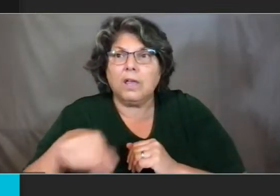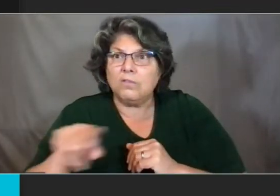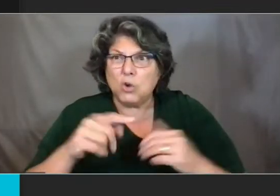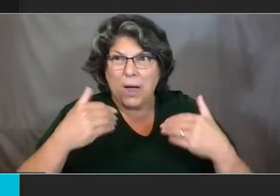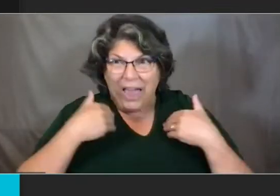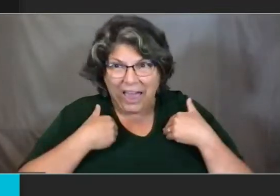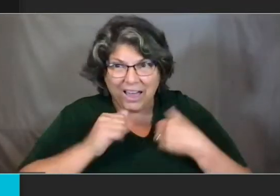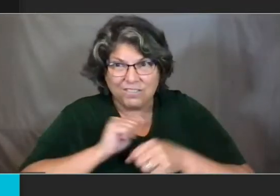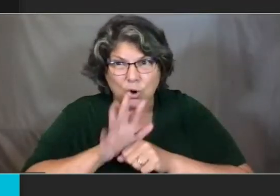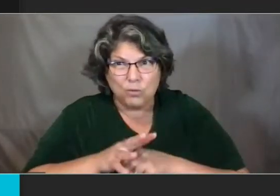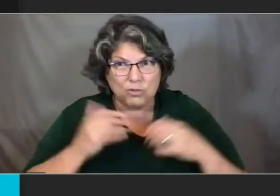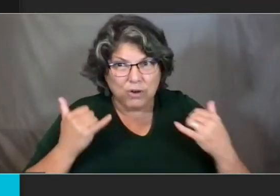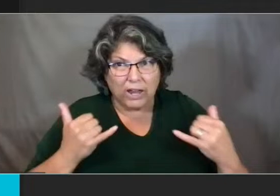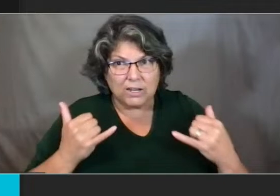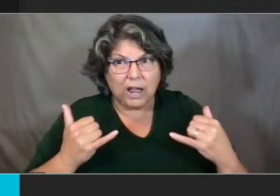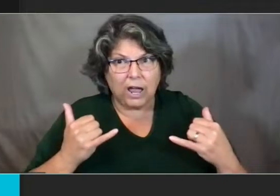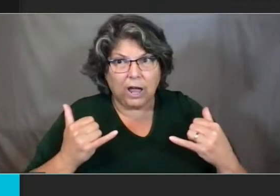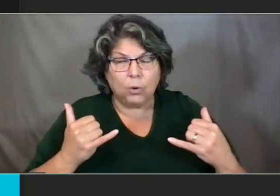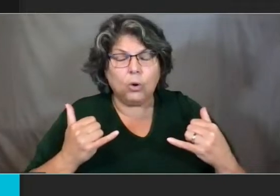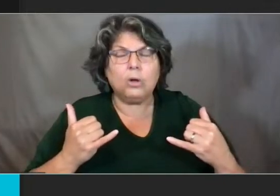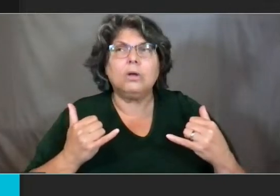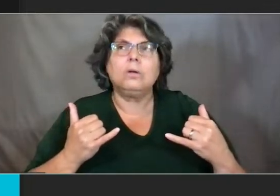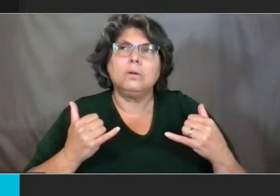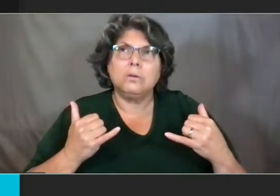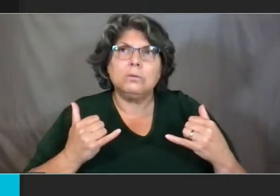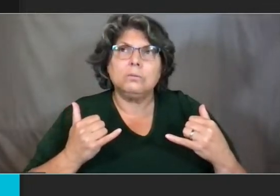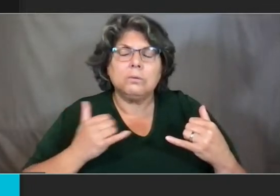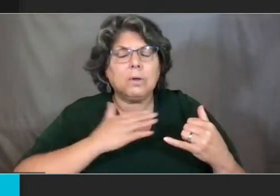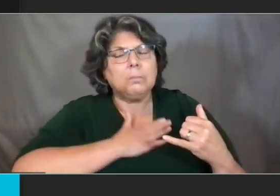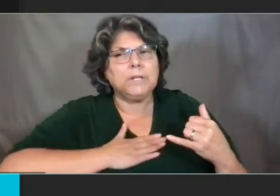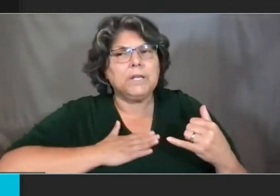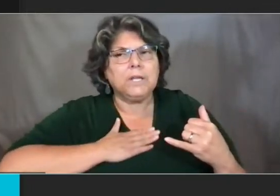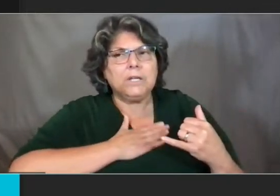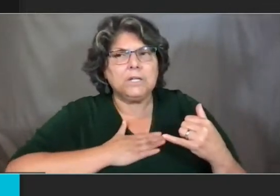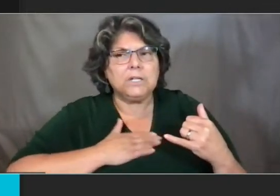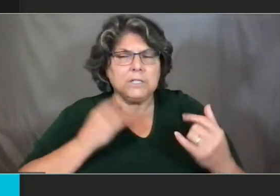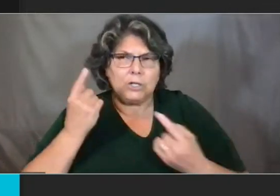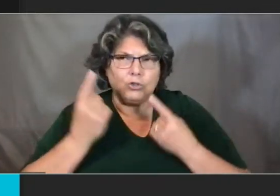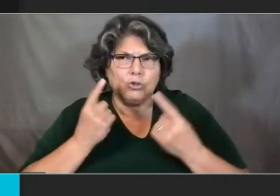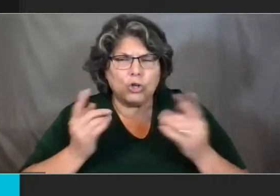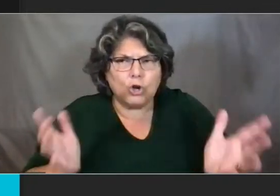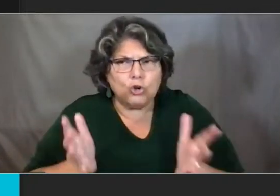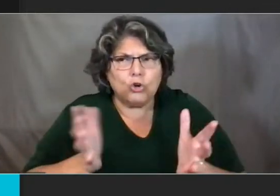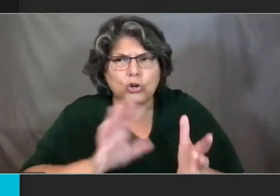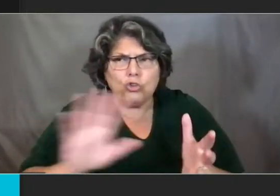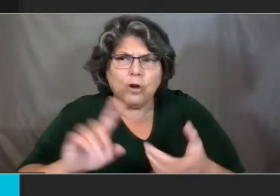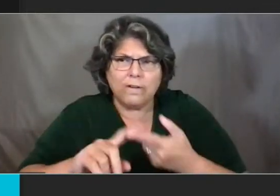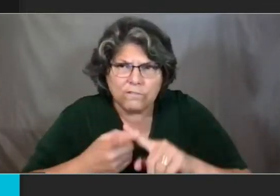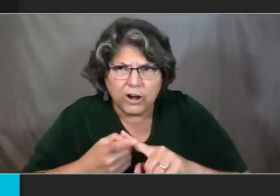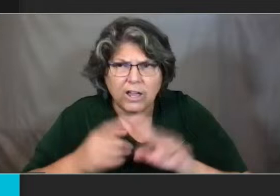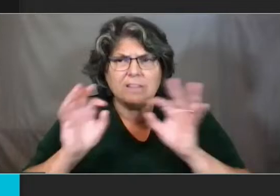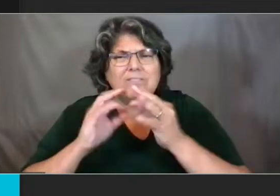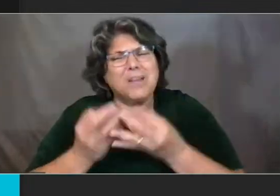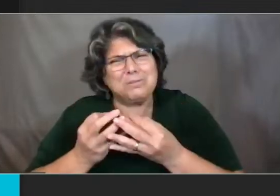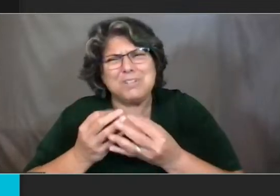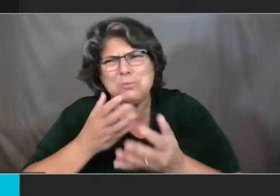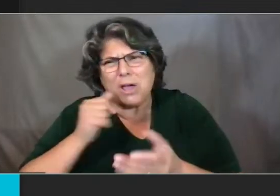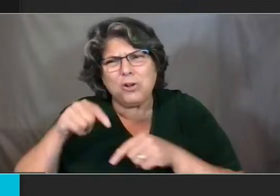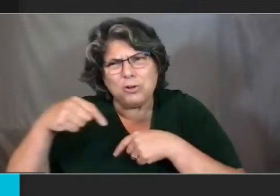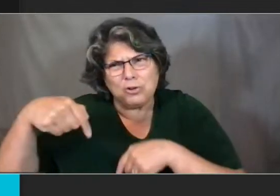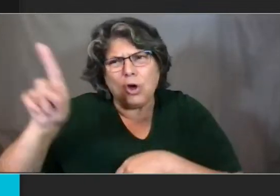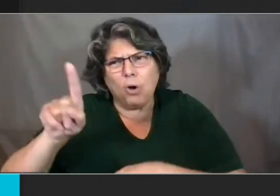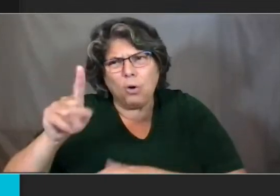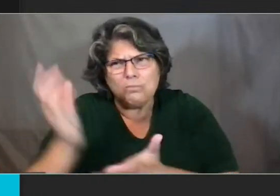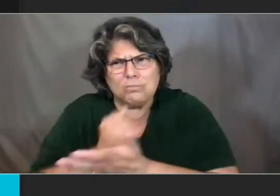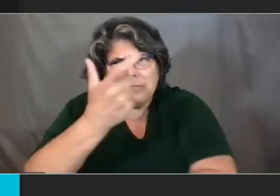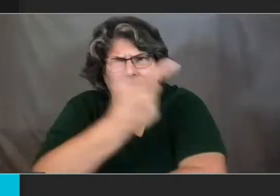COVID, I'd ask you to please consider encouraging your friends and family to be vaccinated. Consider using